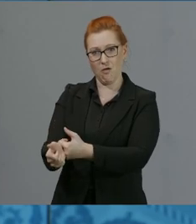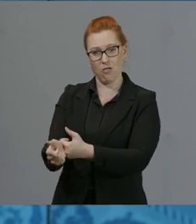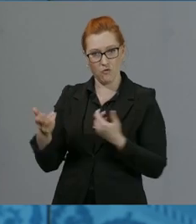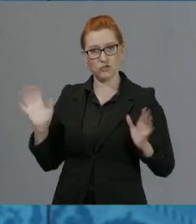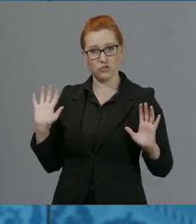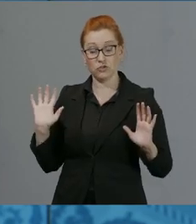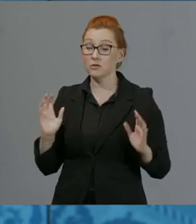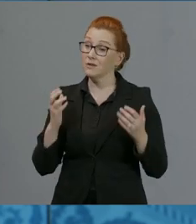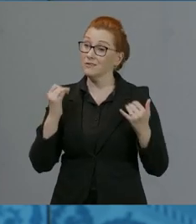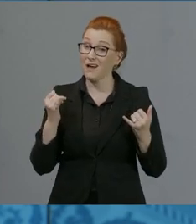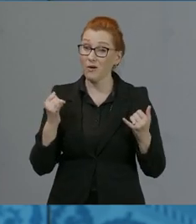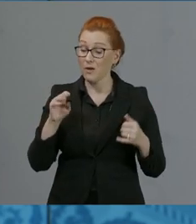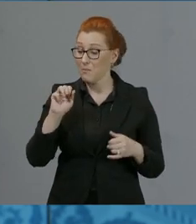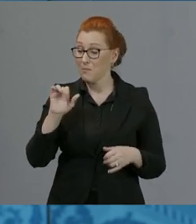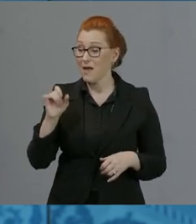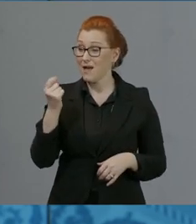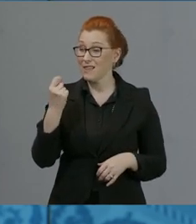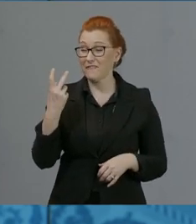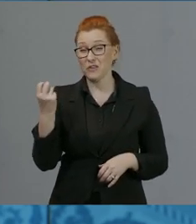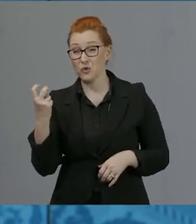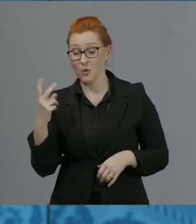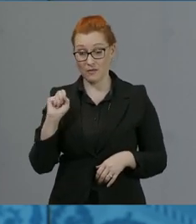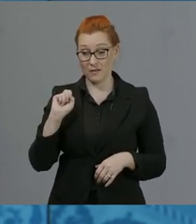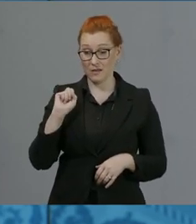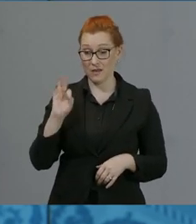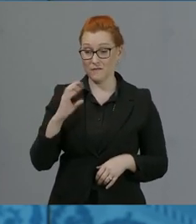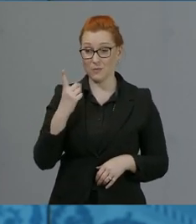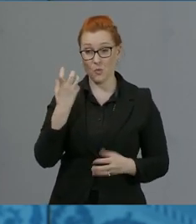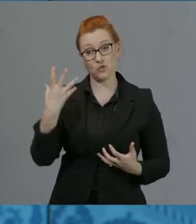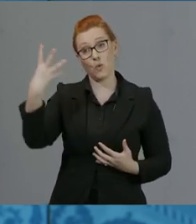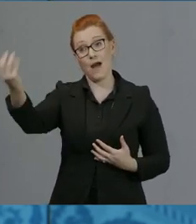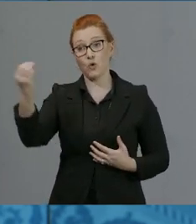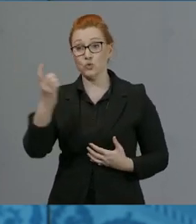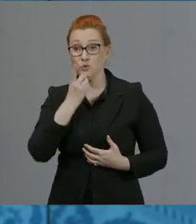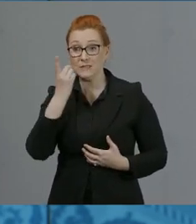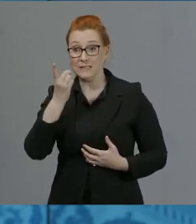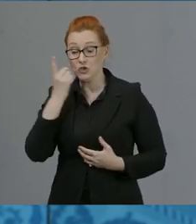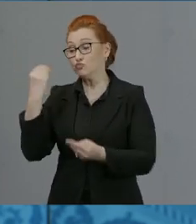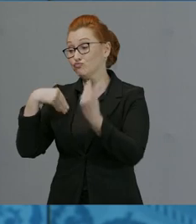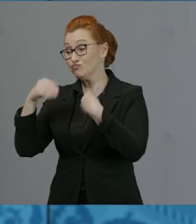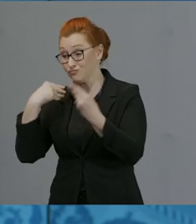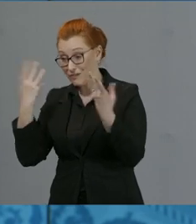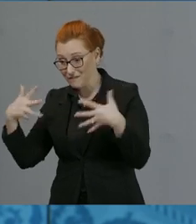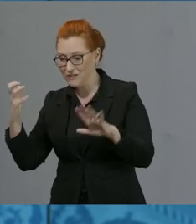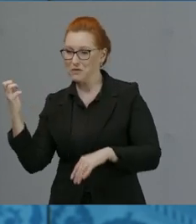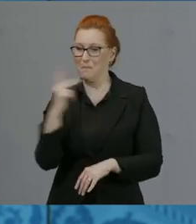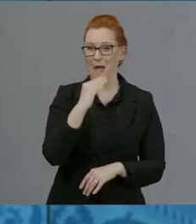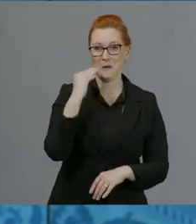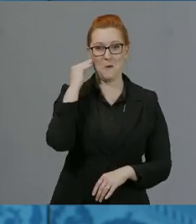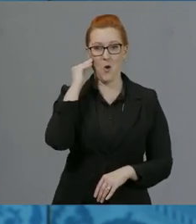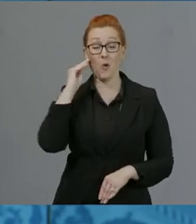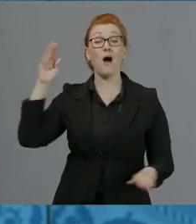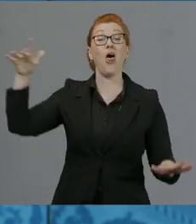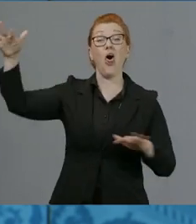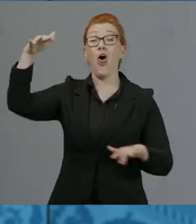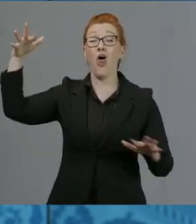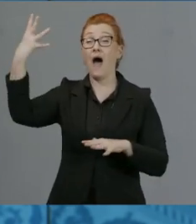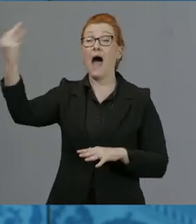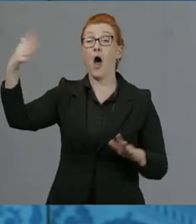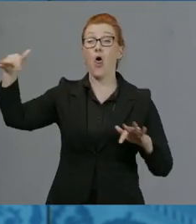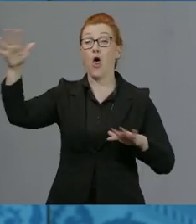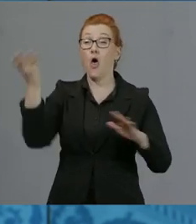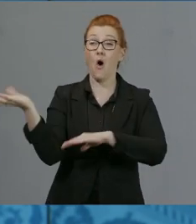12th, or go get a haircut, you can do that too. That's why I said then you can head home. JJ? Governor, should businesses that